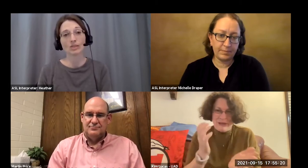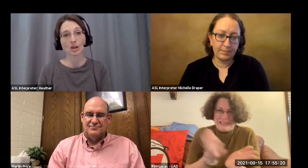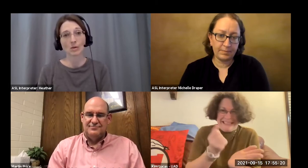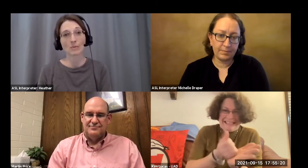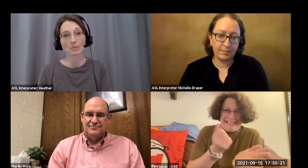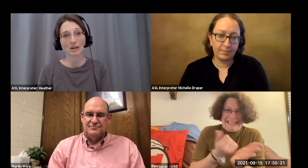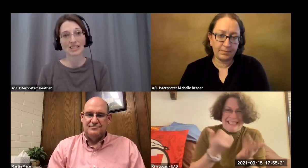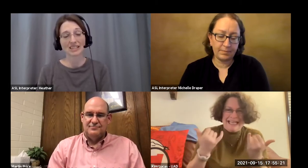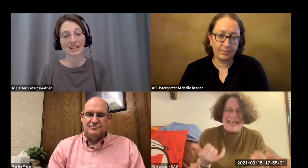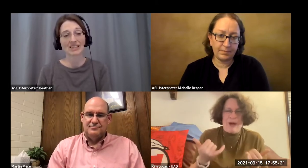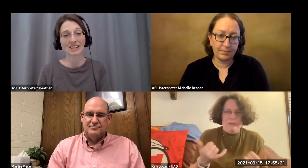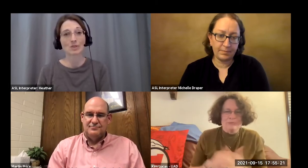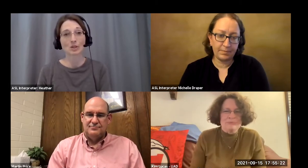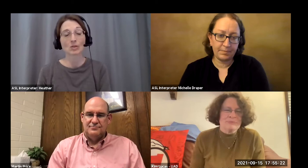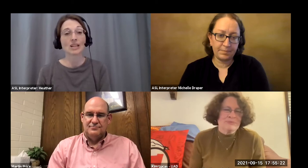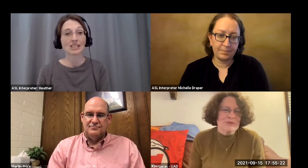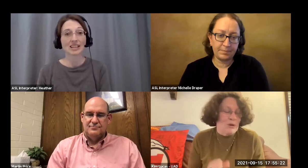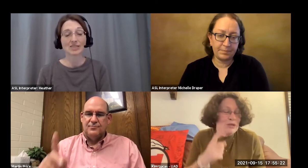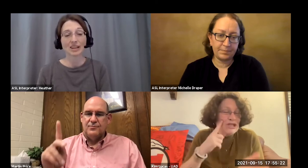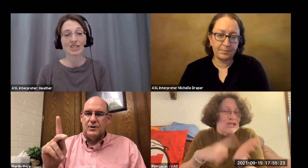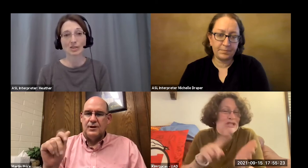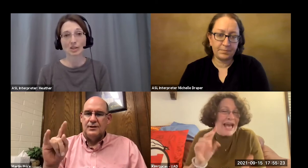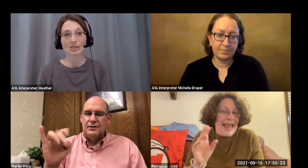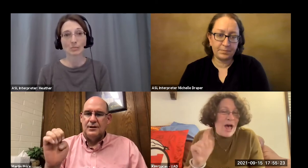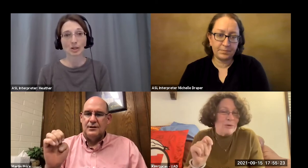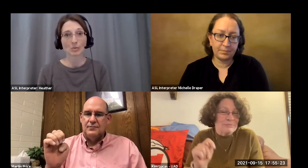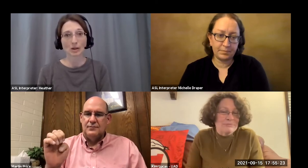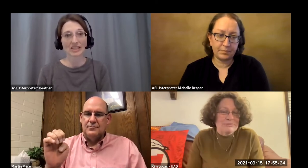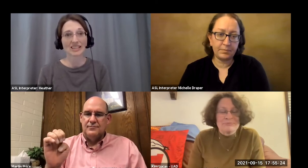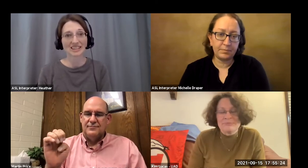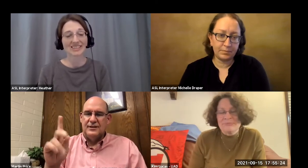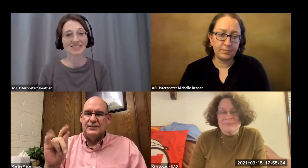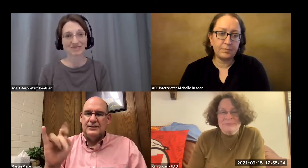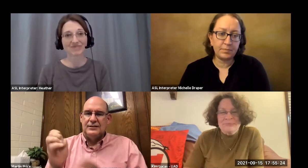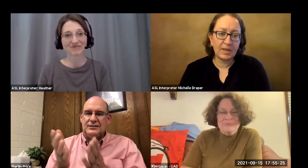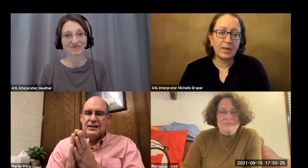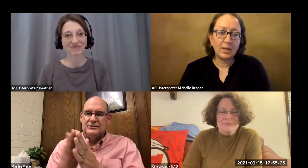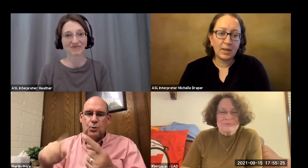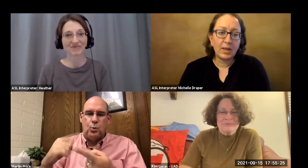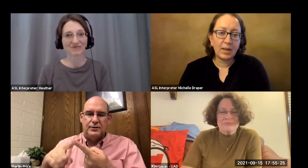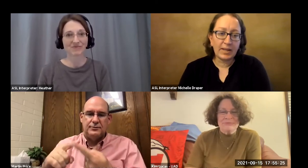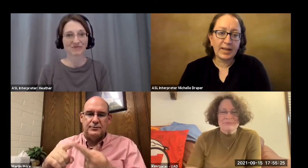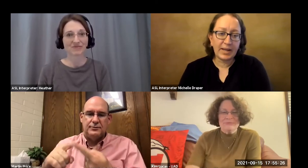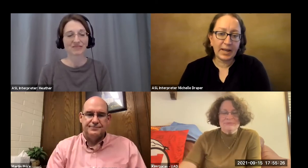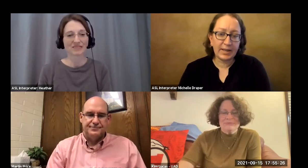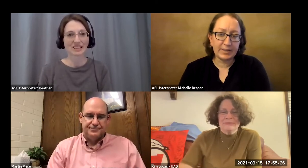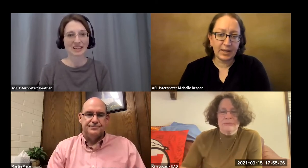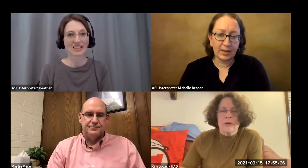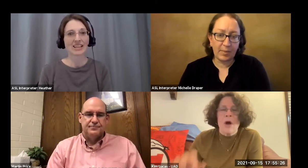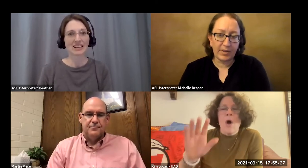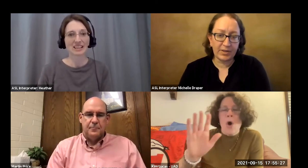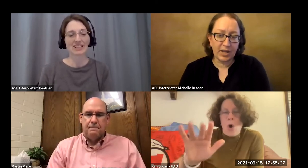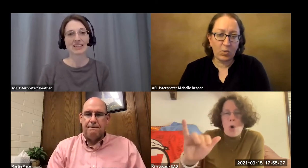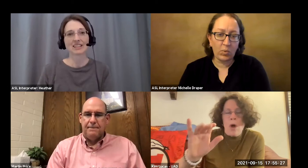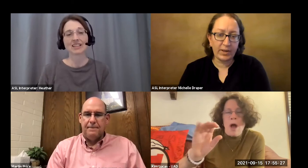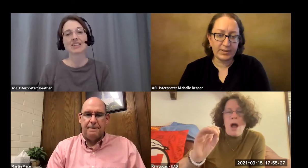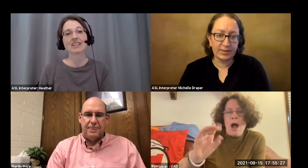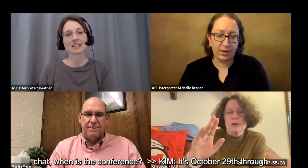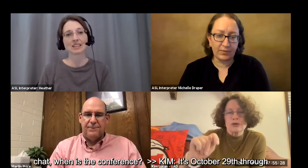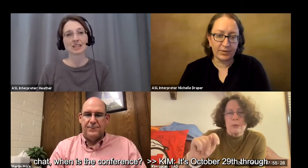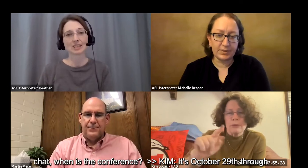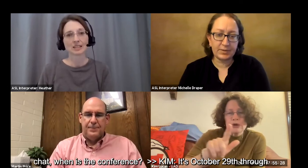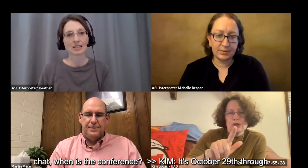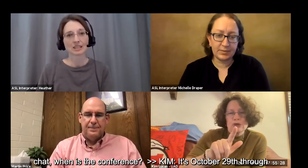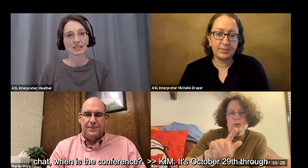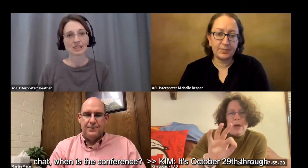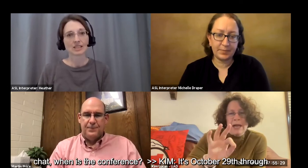it will go up in price at that time. So take advantage of the early bird pricing. And Katie has a comment in the chat. When is